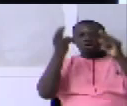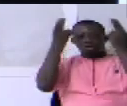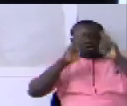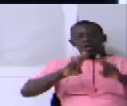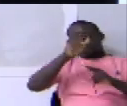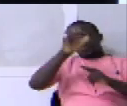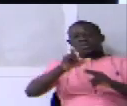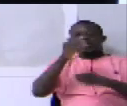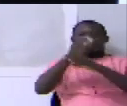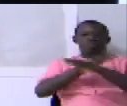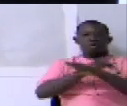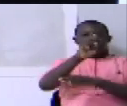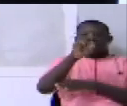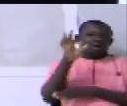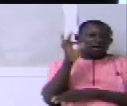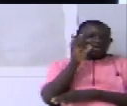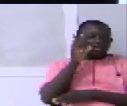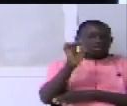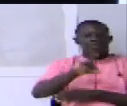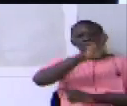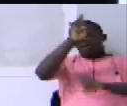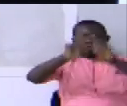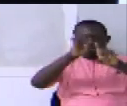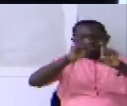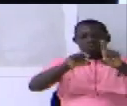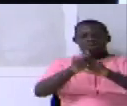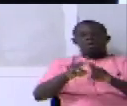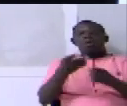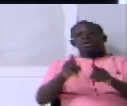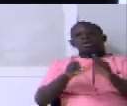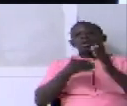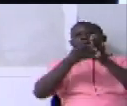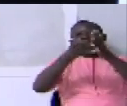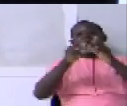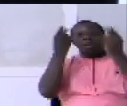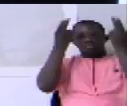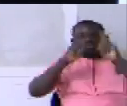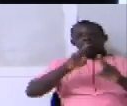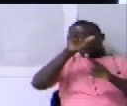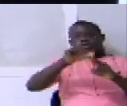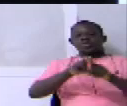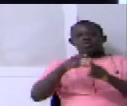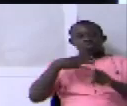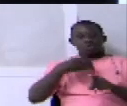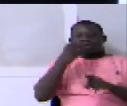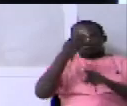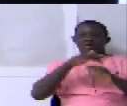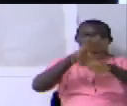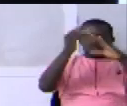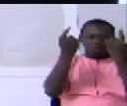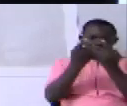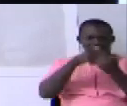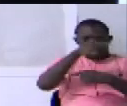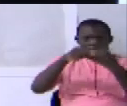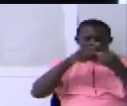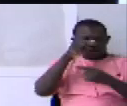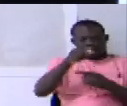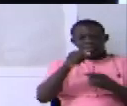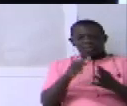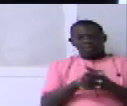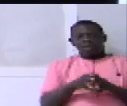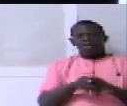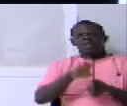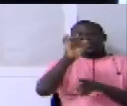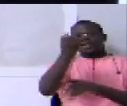my question, let Council have momentum to raise his point of order. You have the floor, please.